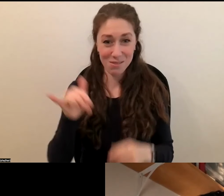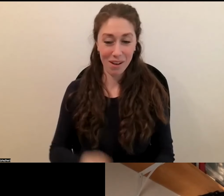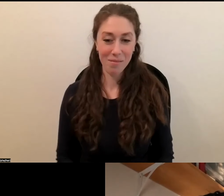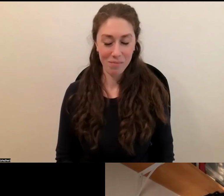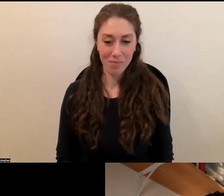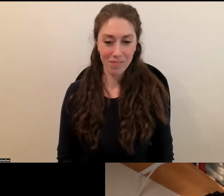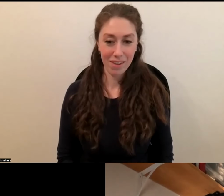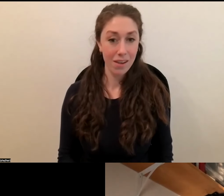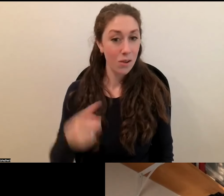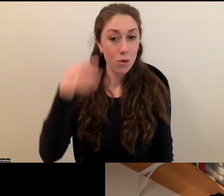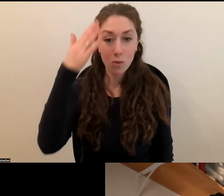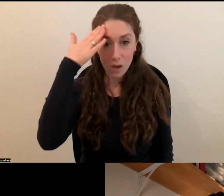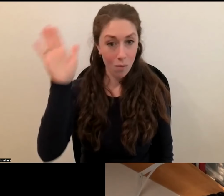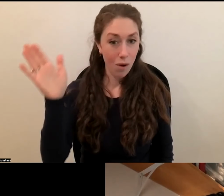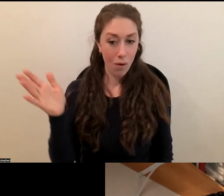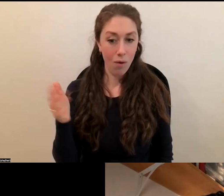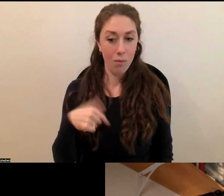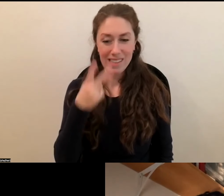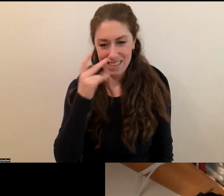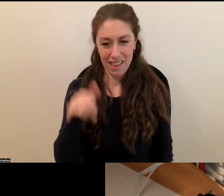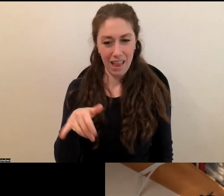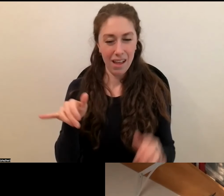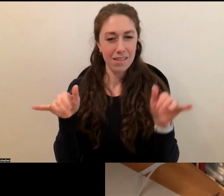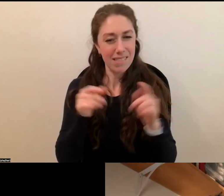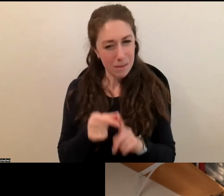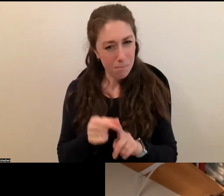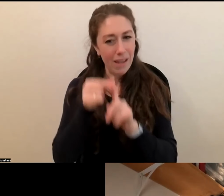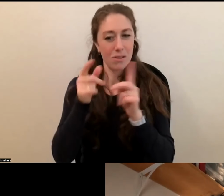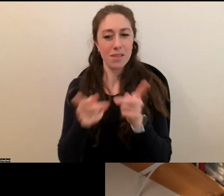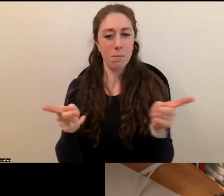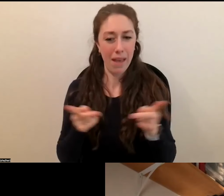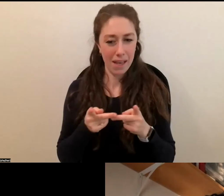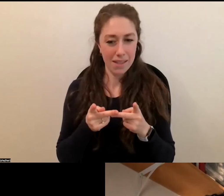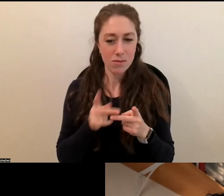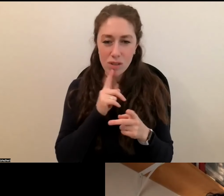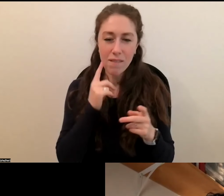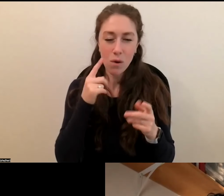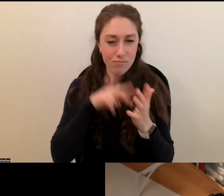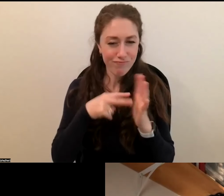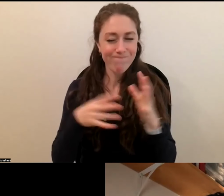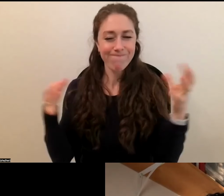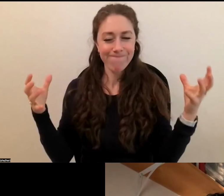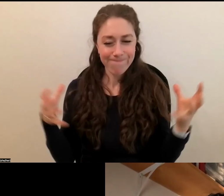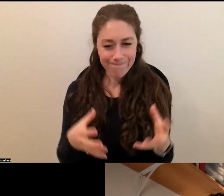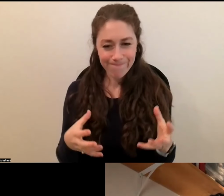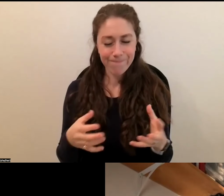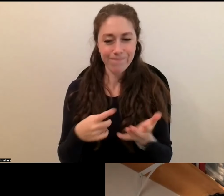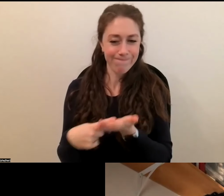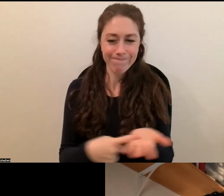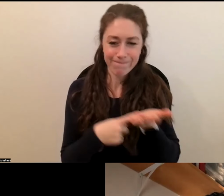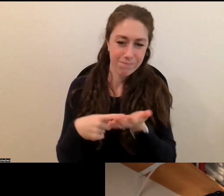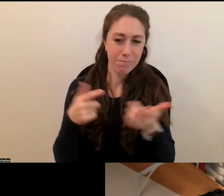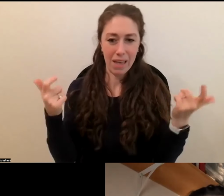those who don't know, we really see this as a special space that's really for gathering and for discussing the big issues that